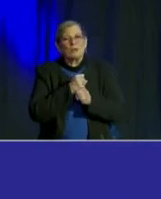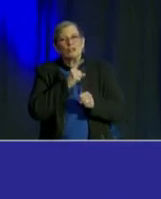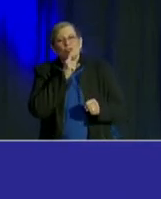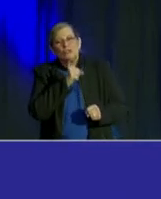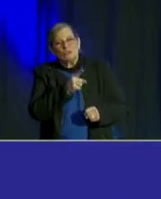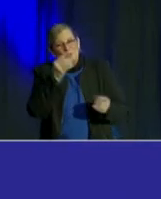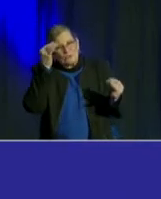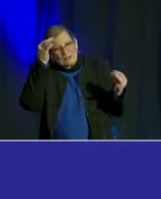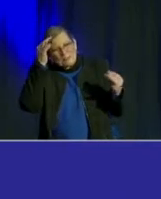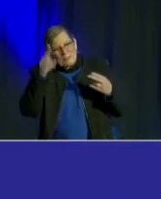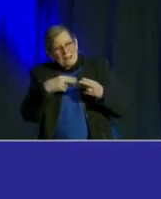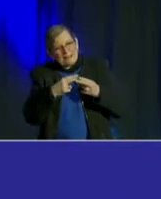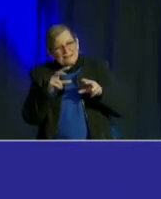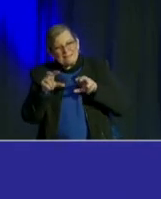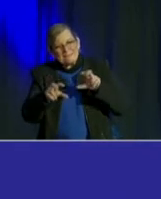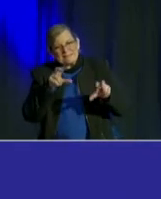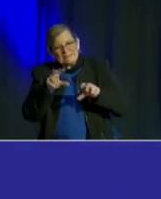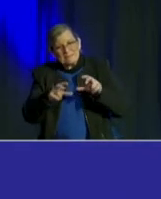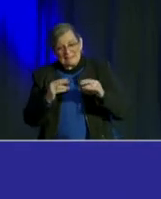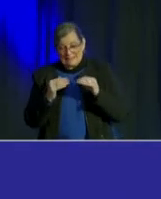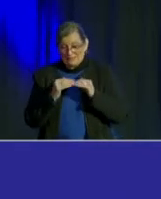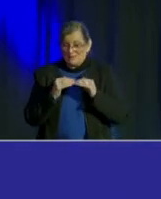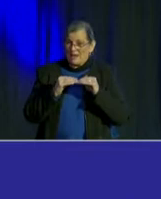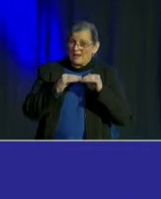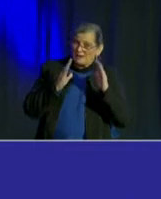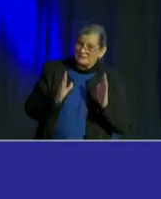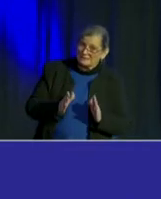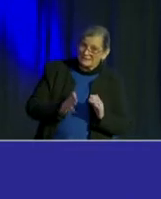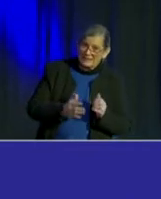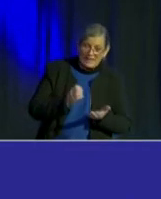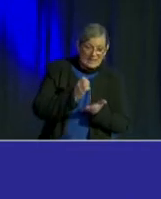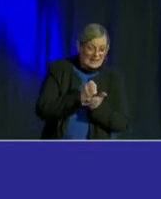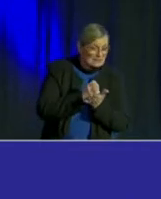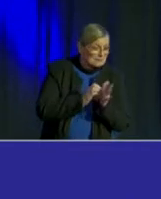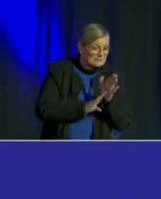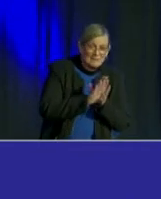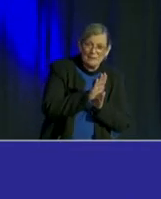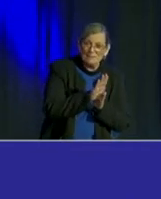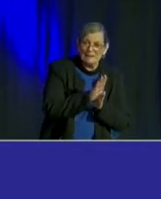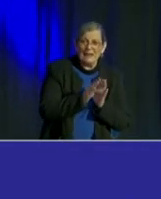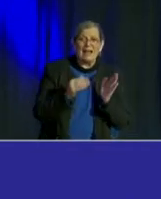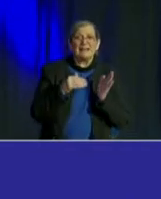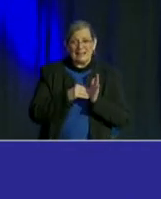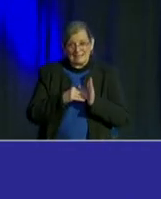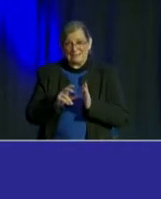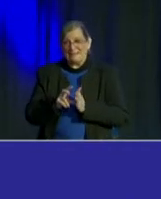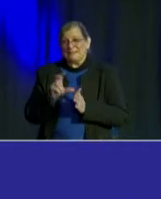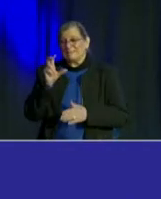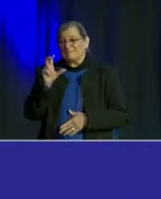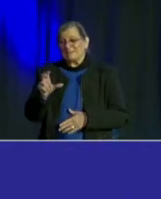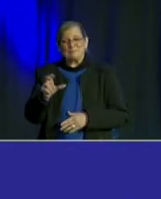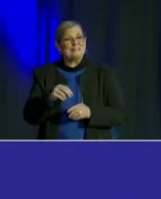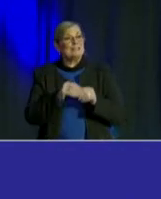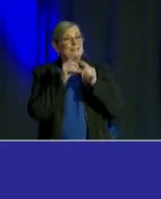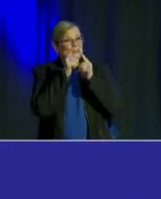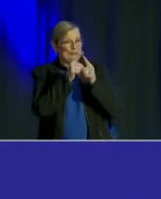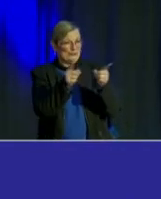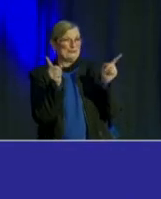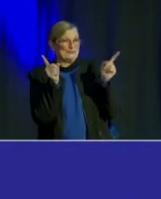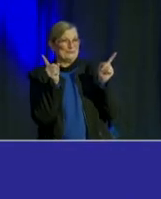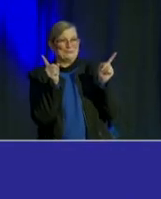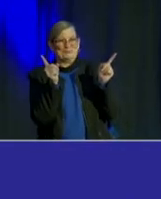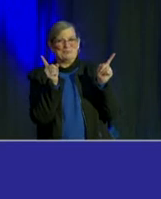investing in housing, in economic development, it's again an investment in you. Now, I don't have